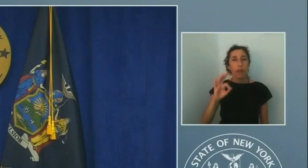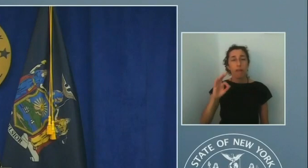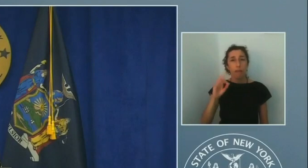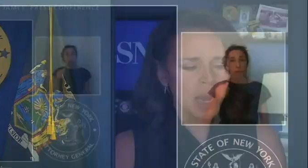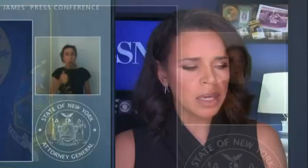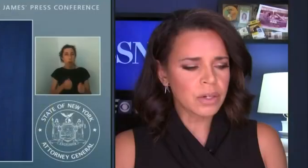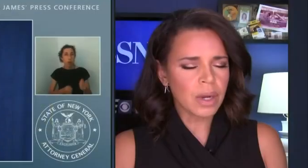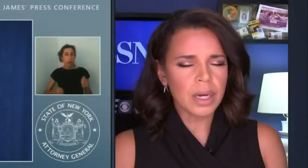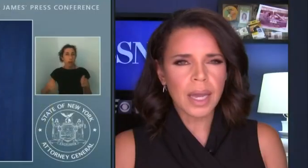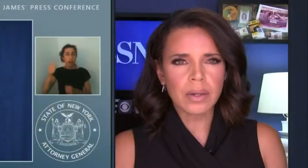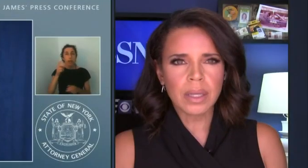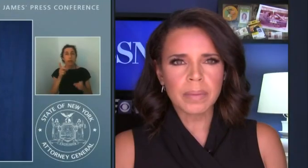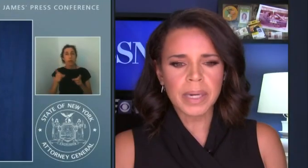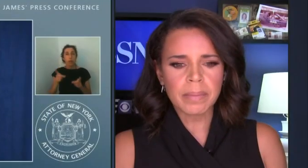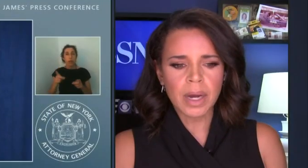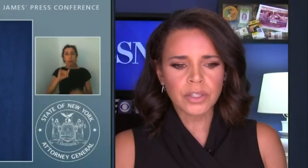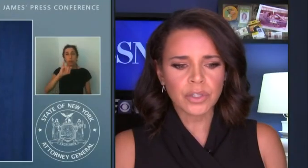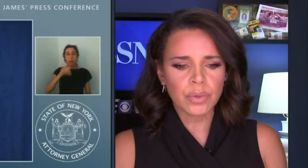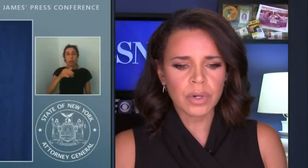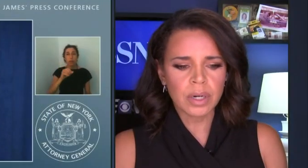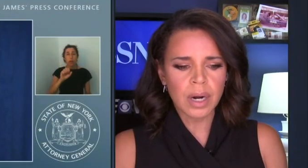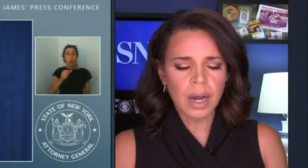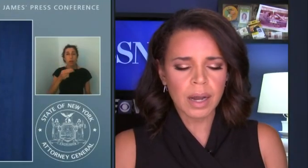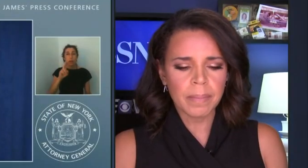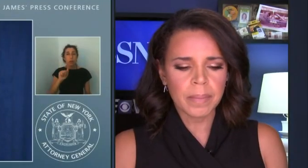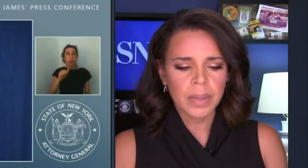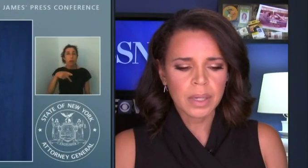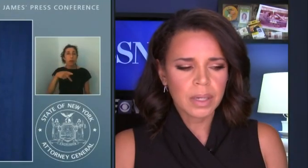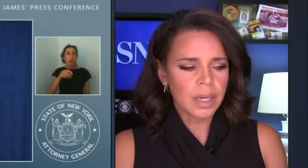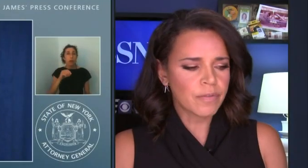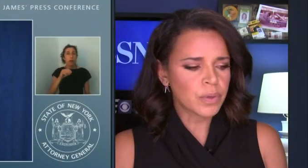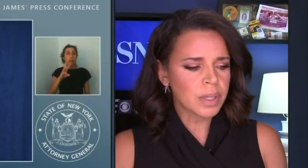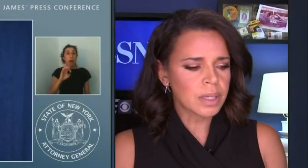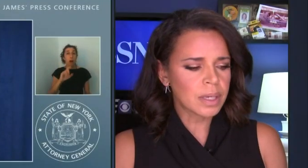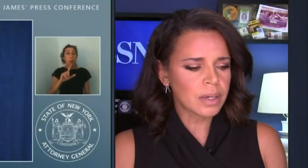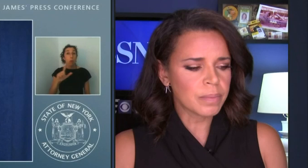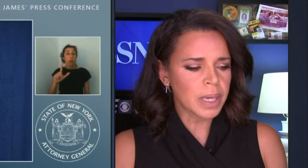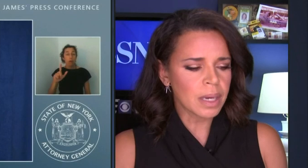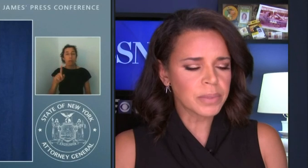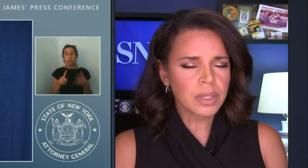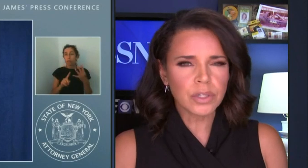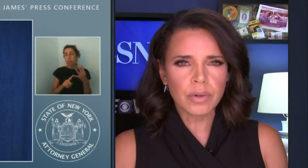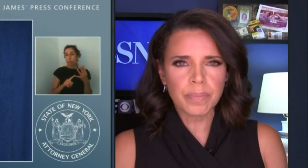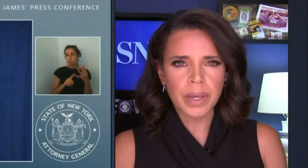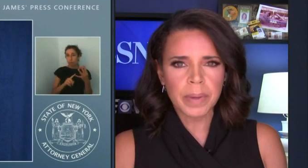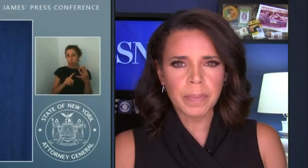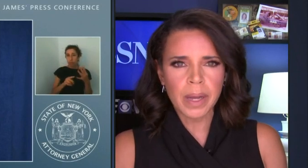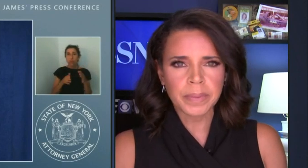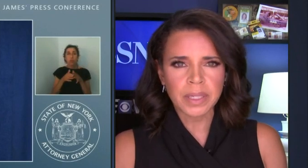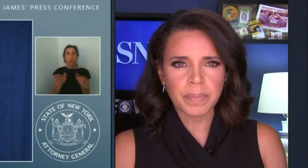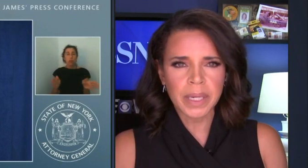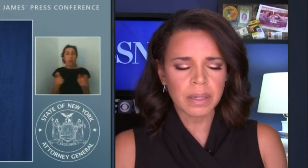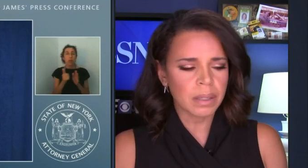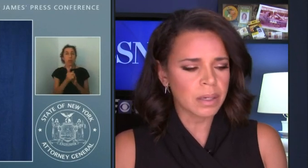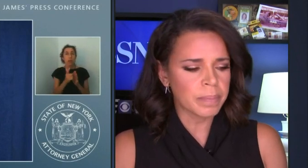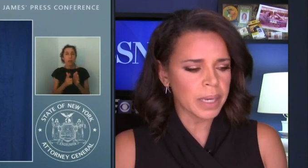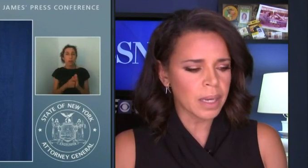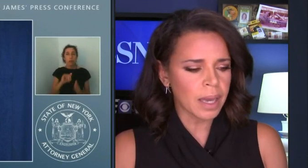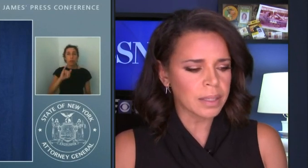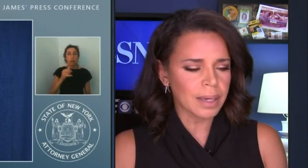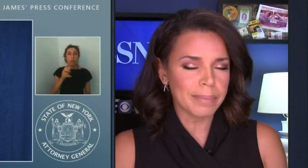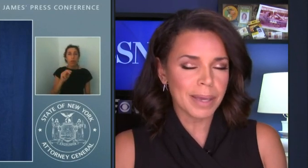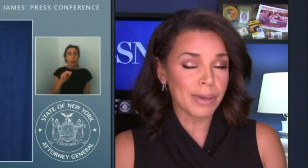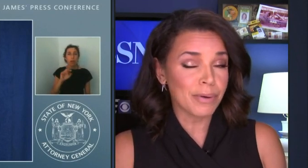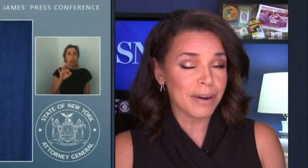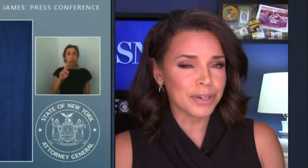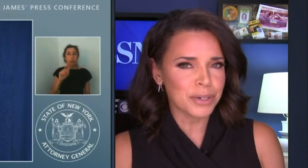So I think, Rebecca, you're cutting out a little bit. I'm not sure if you can hear me. I'm just going to sort of bring people up to speed a little bit,